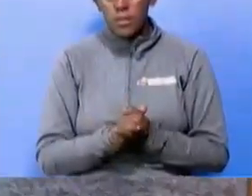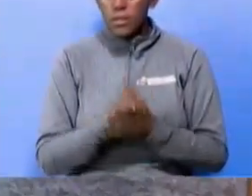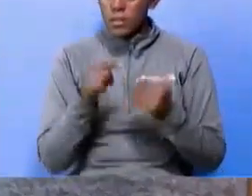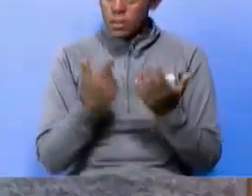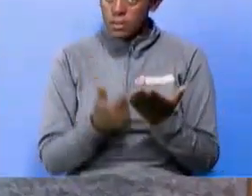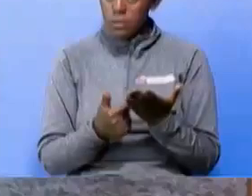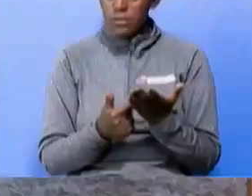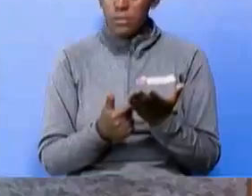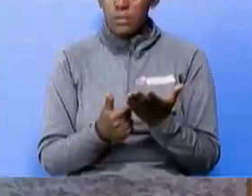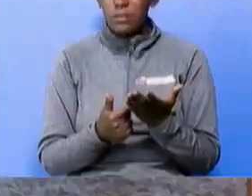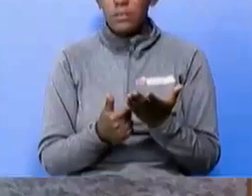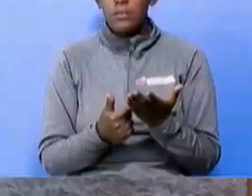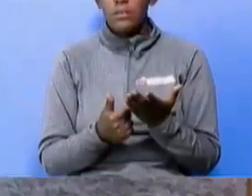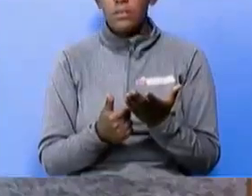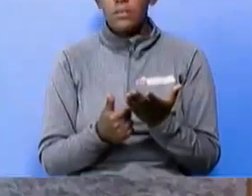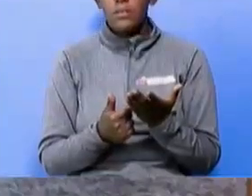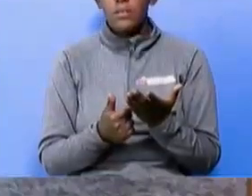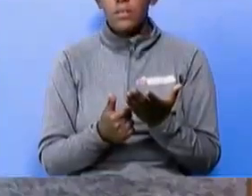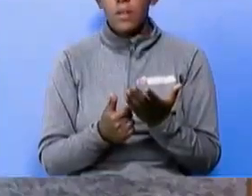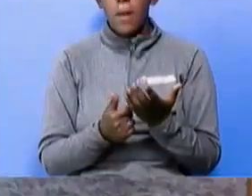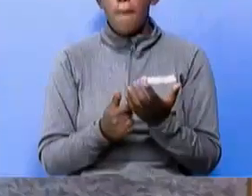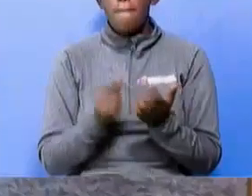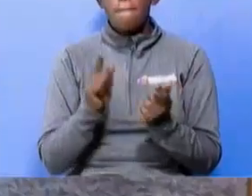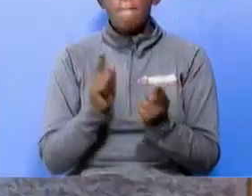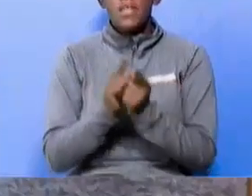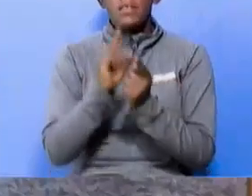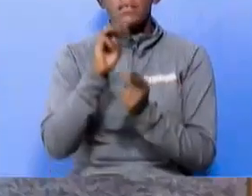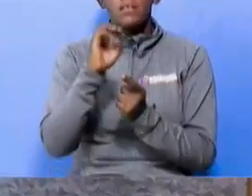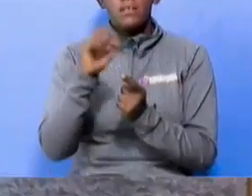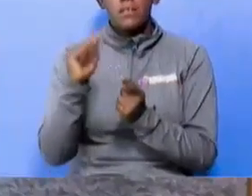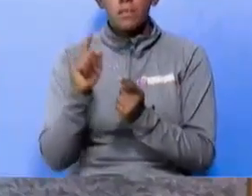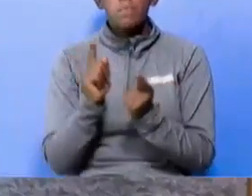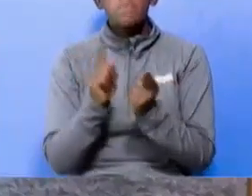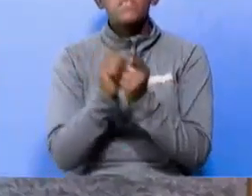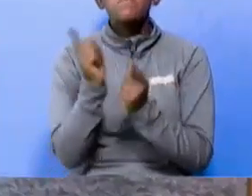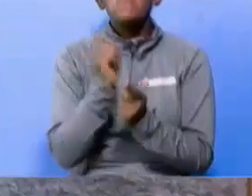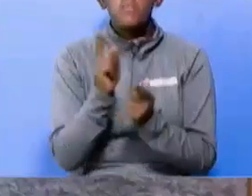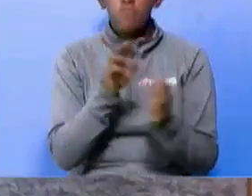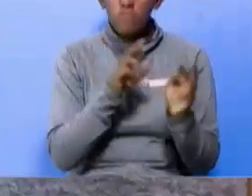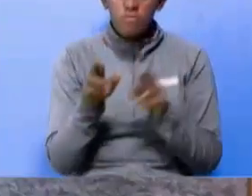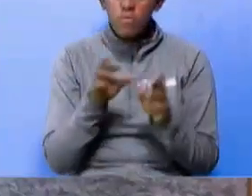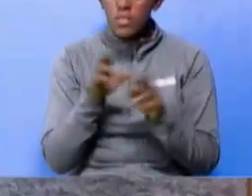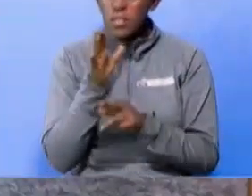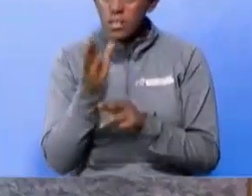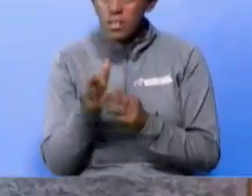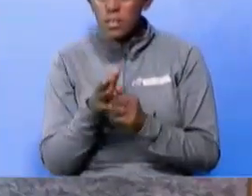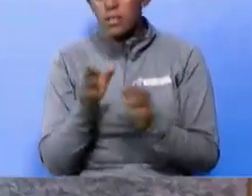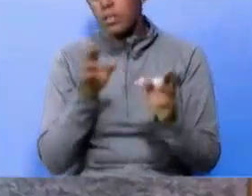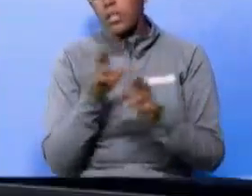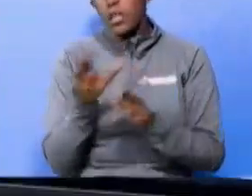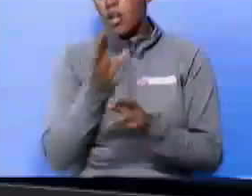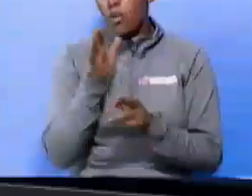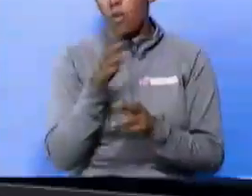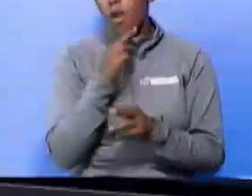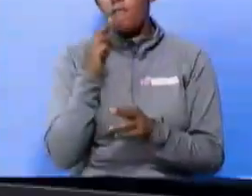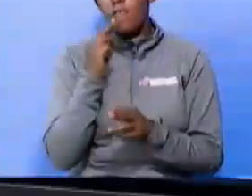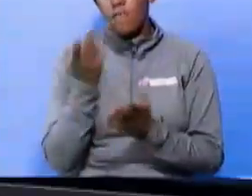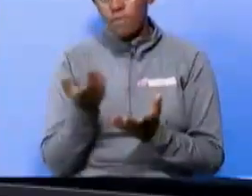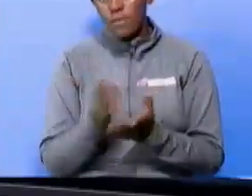So, meet is what kind of verb is it? Sure, it is an irregular verb